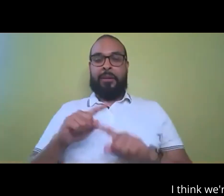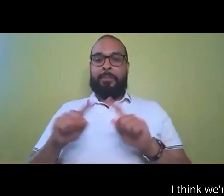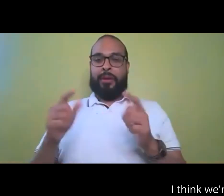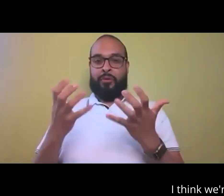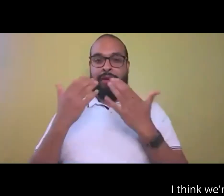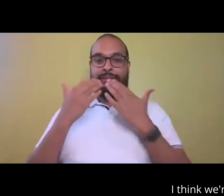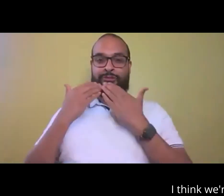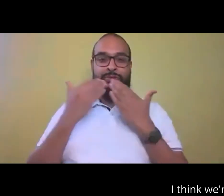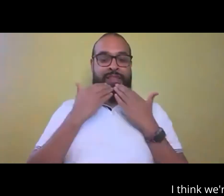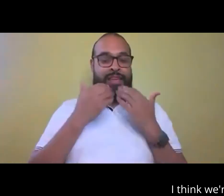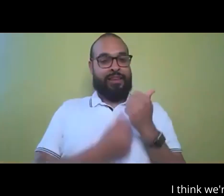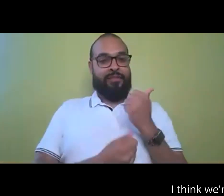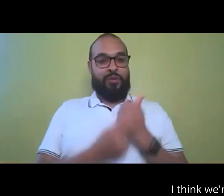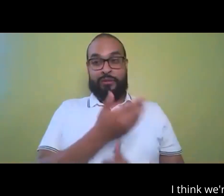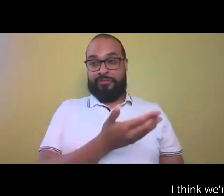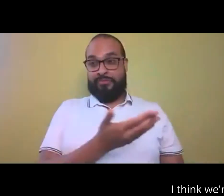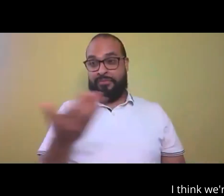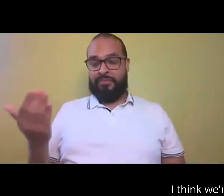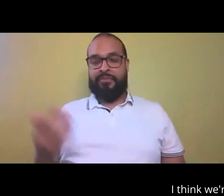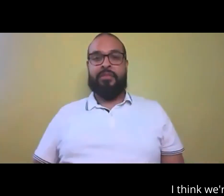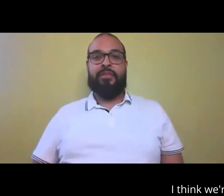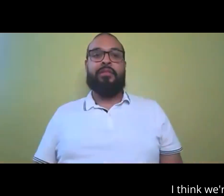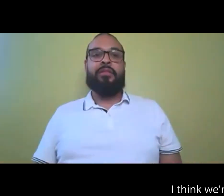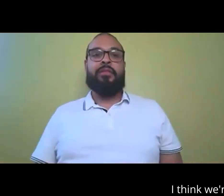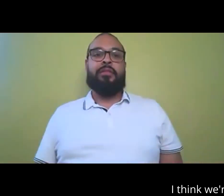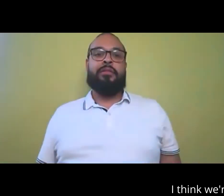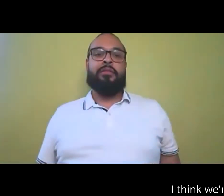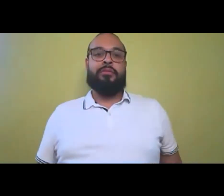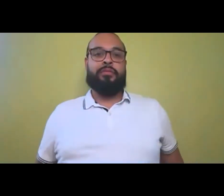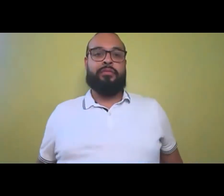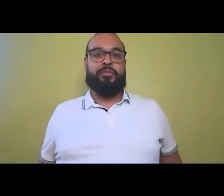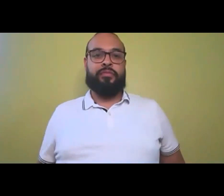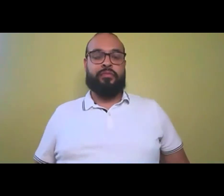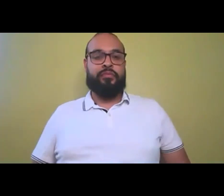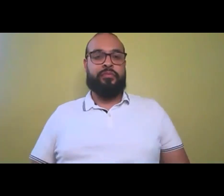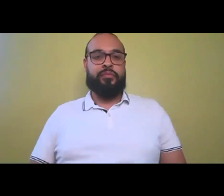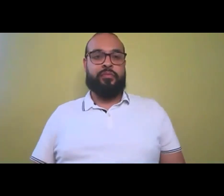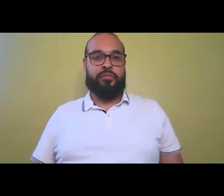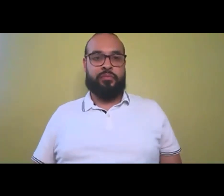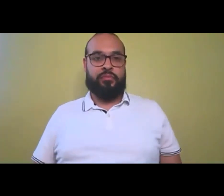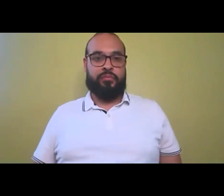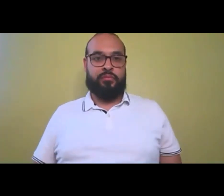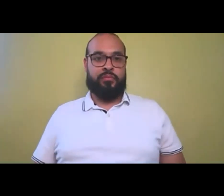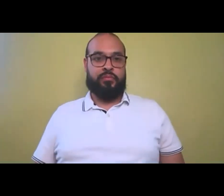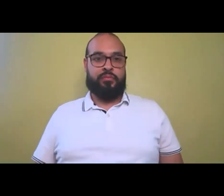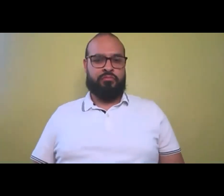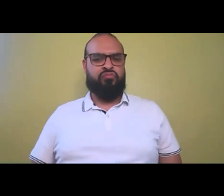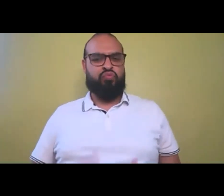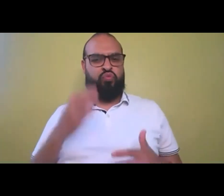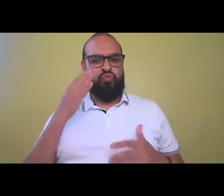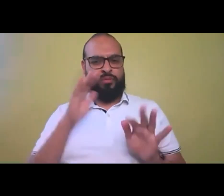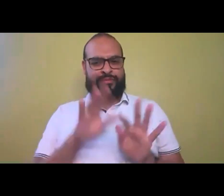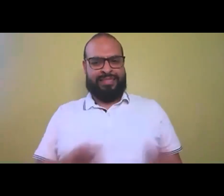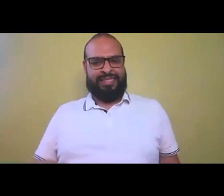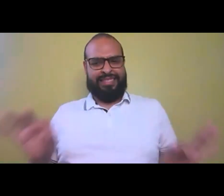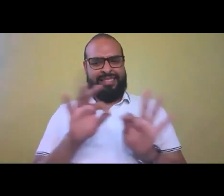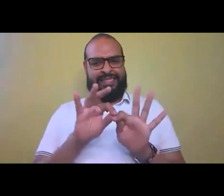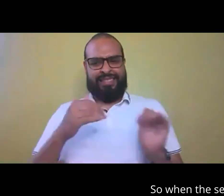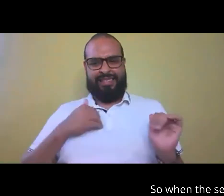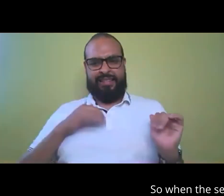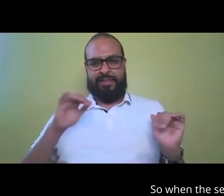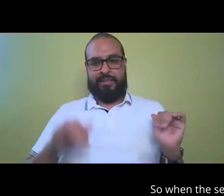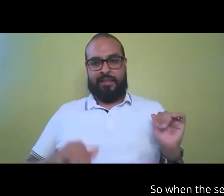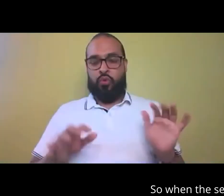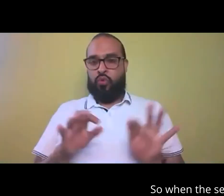think we're working on the sensory foundation is like a key to a sensory